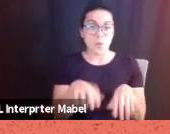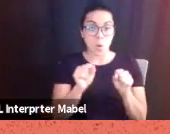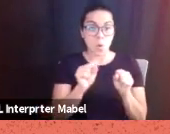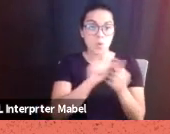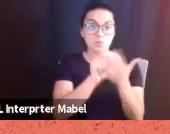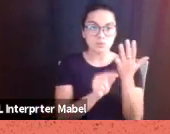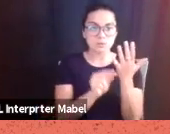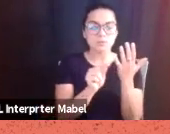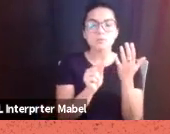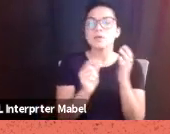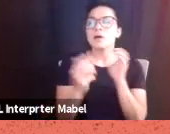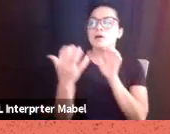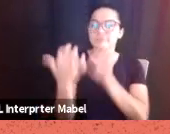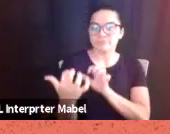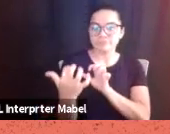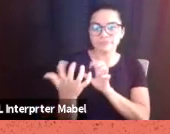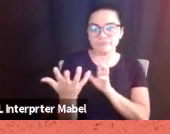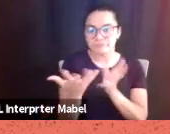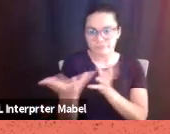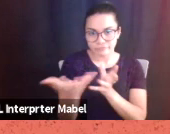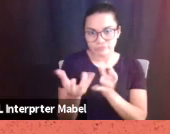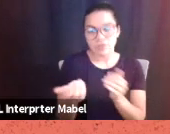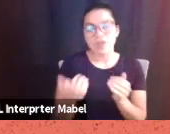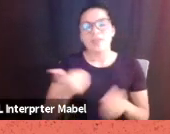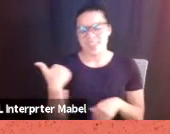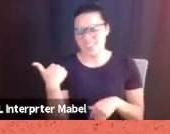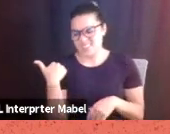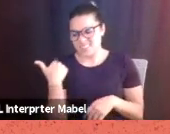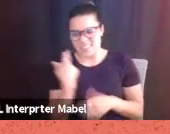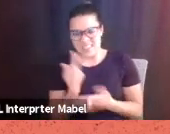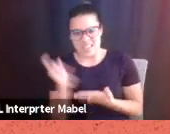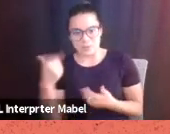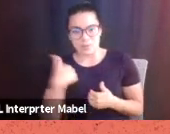earlier this week, we had a town hall for adult survivors of child sexual assault.